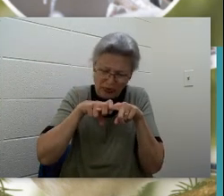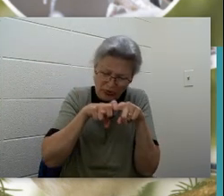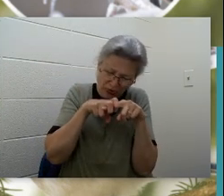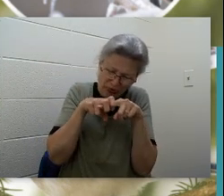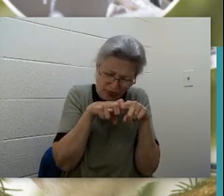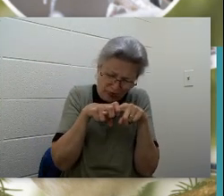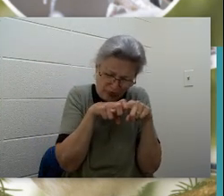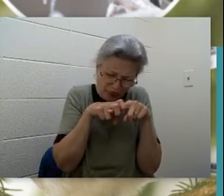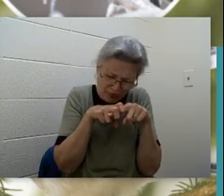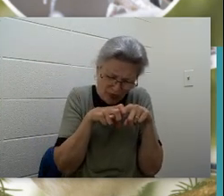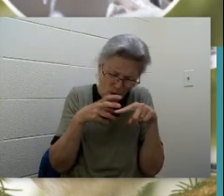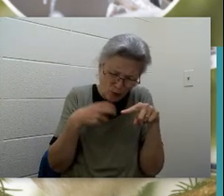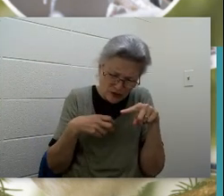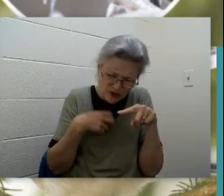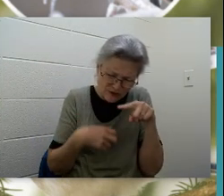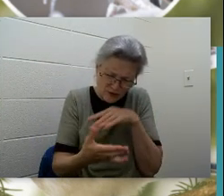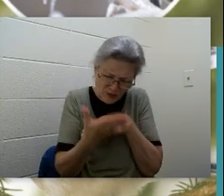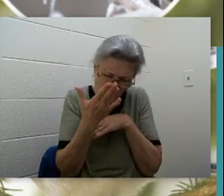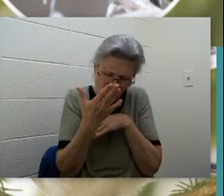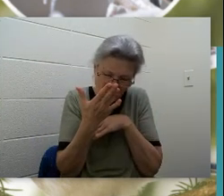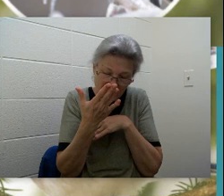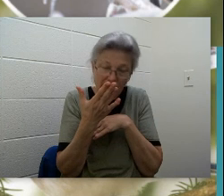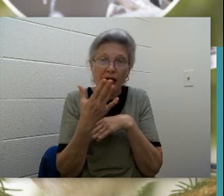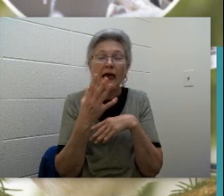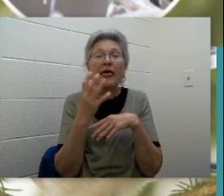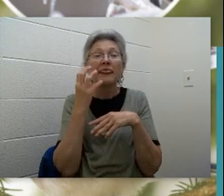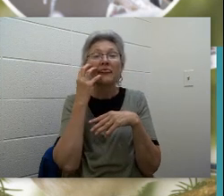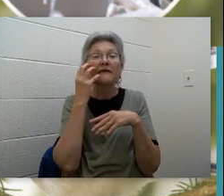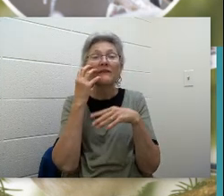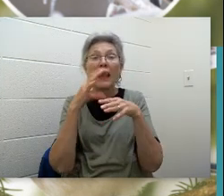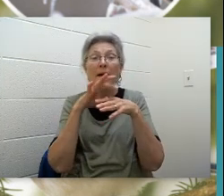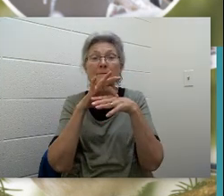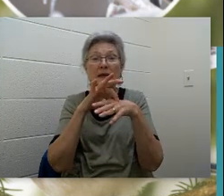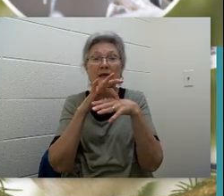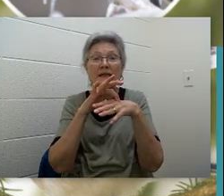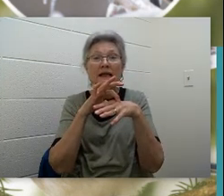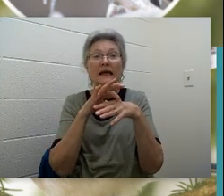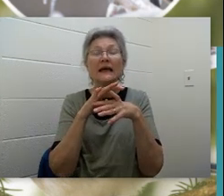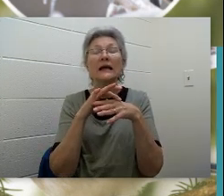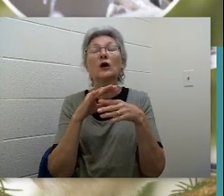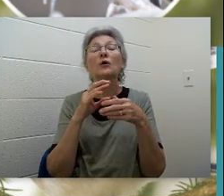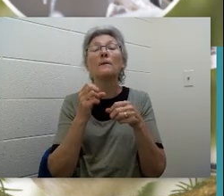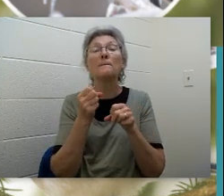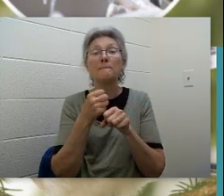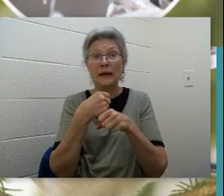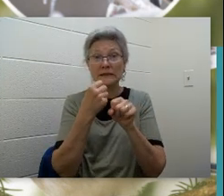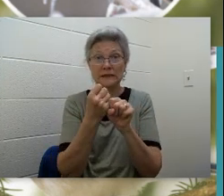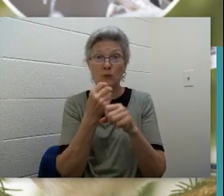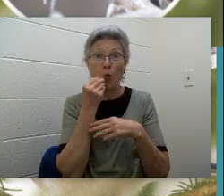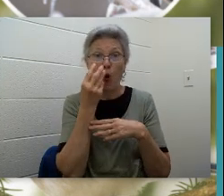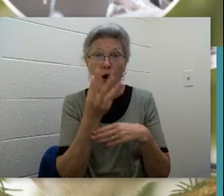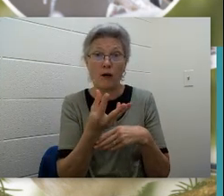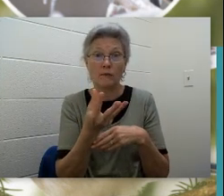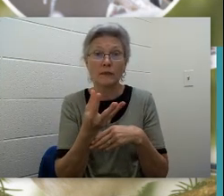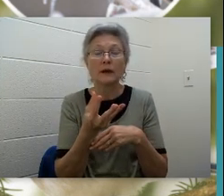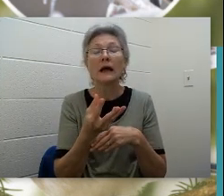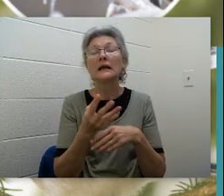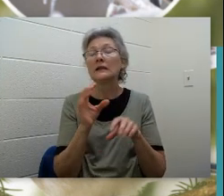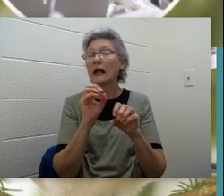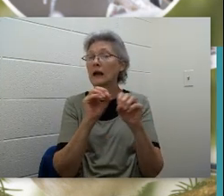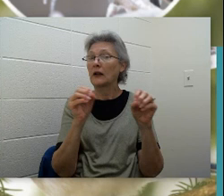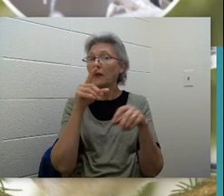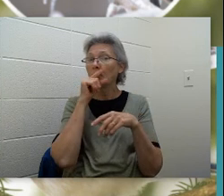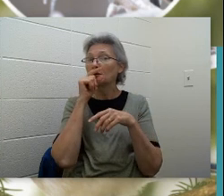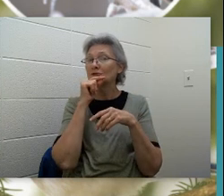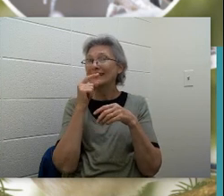The fat meat is fuel for him. It keeps up the supply of animal heat. None of the birds will eat lean meat.